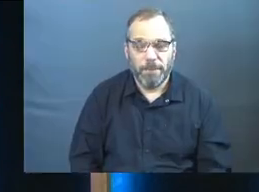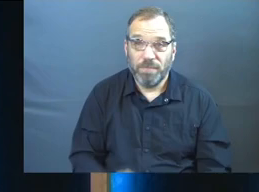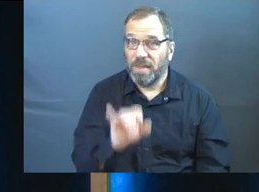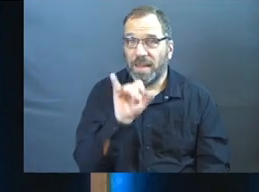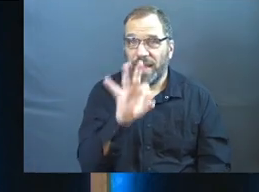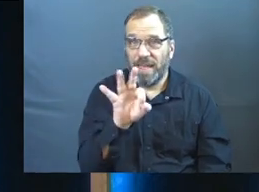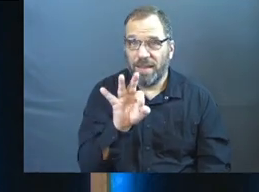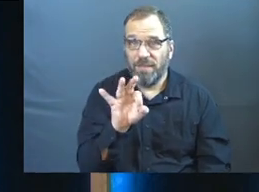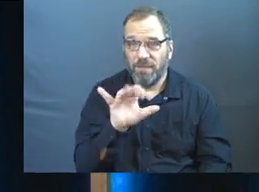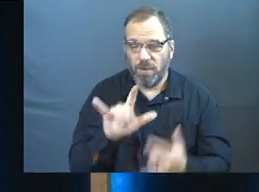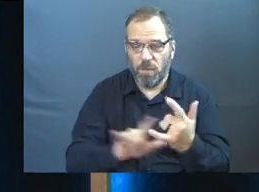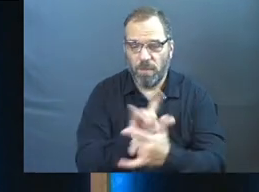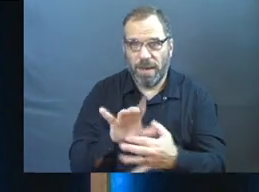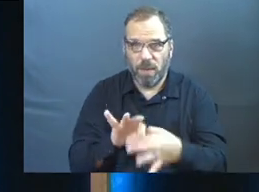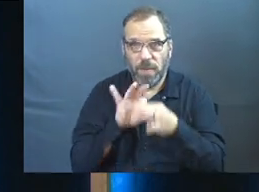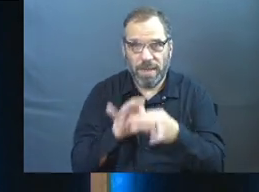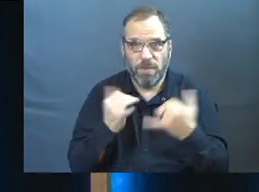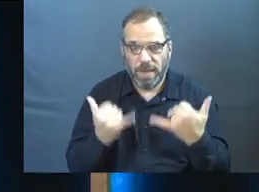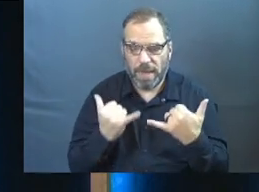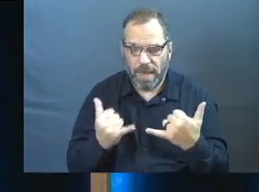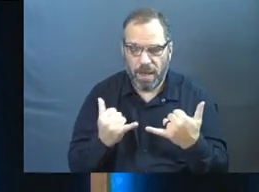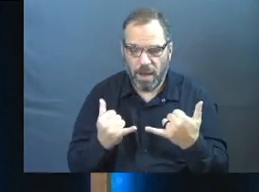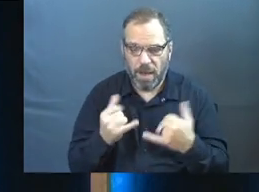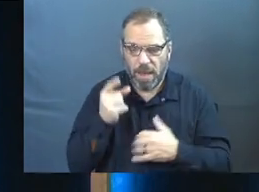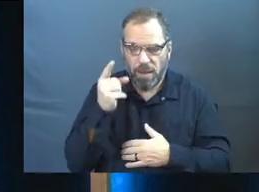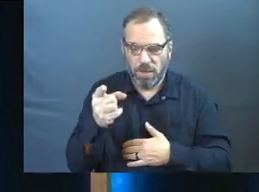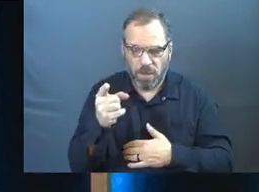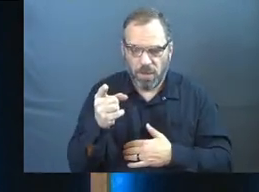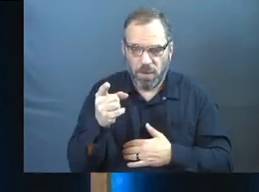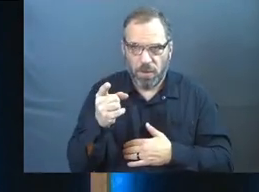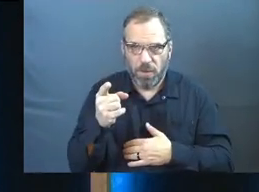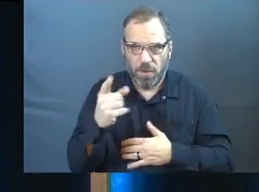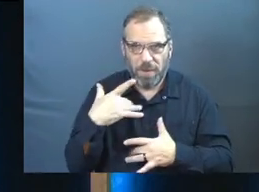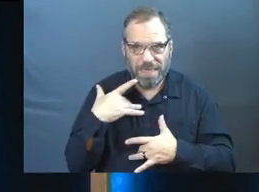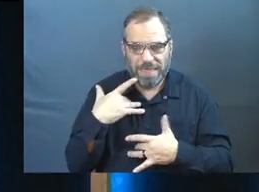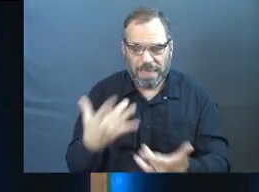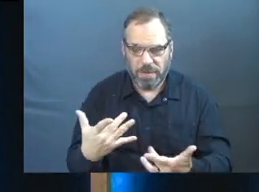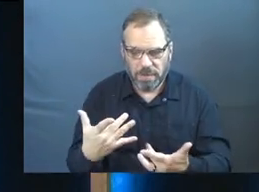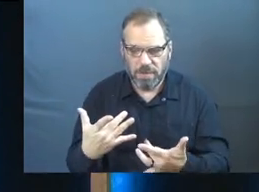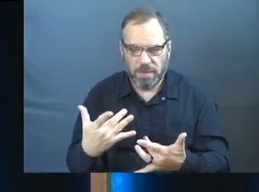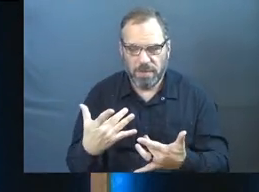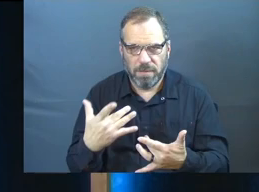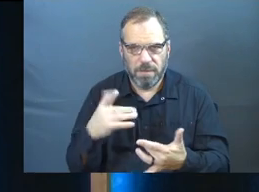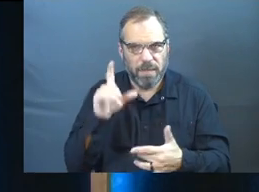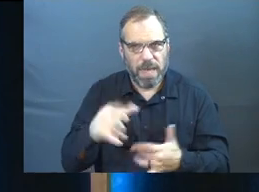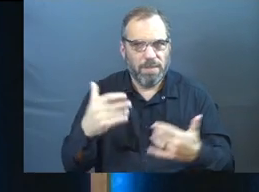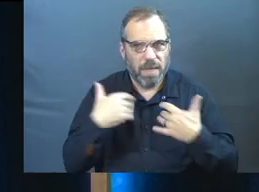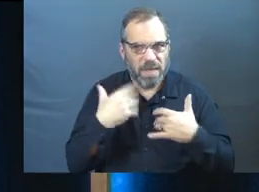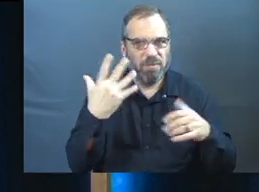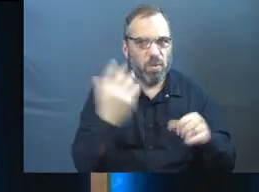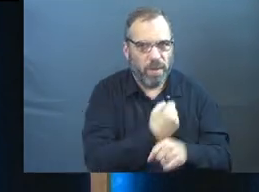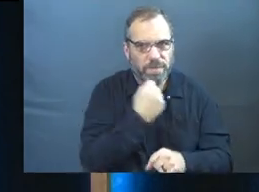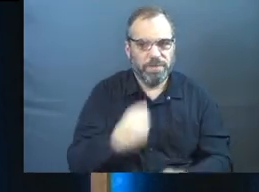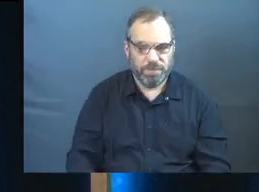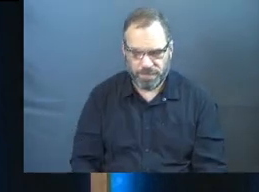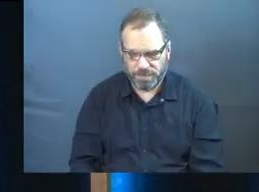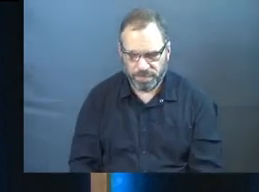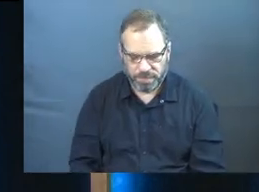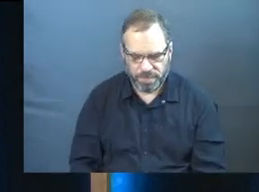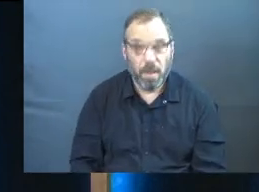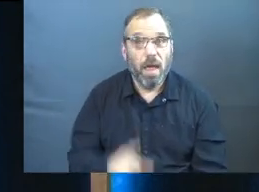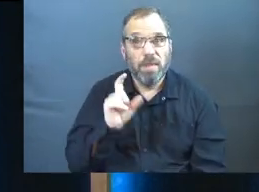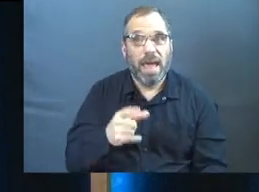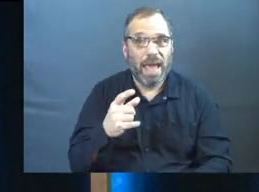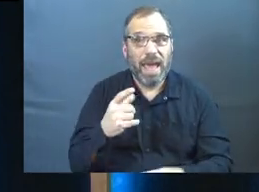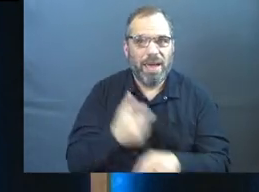And if you're in a romantic relationship right now, and you can just sense they have to win,